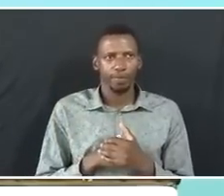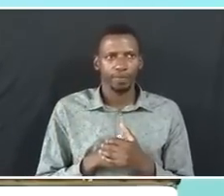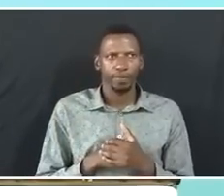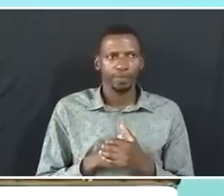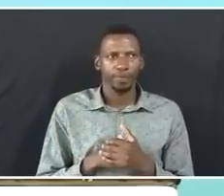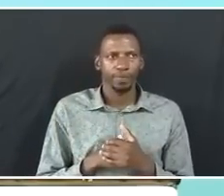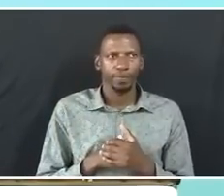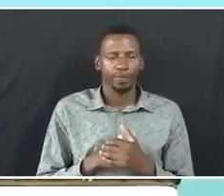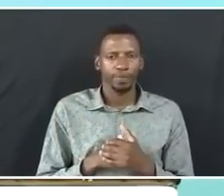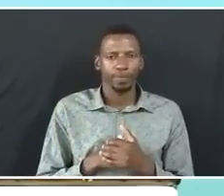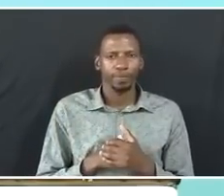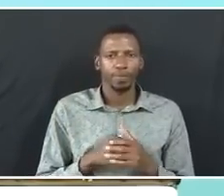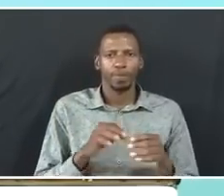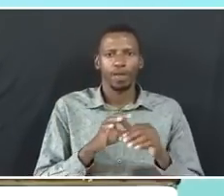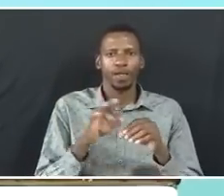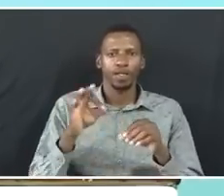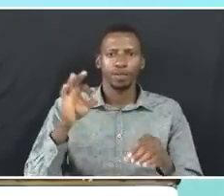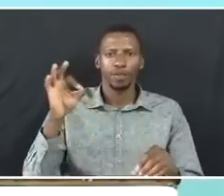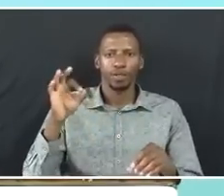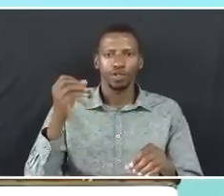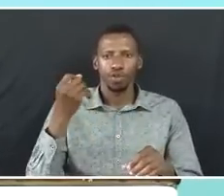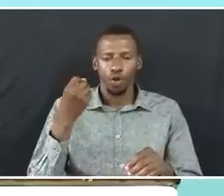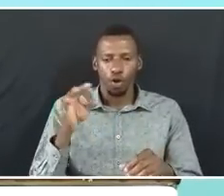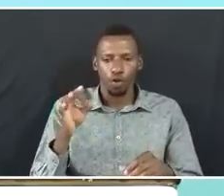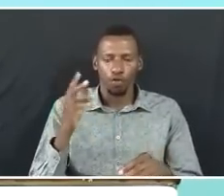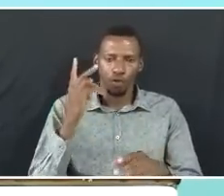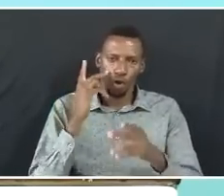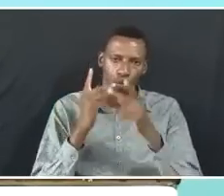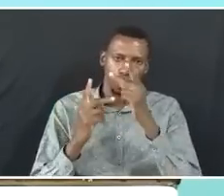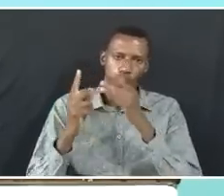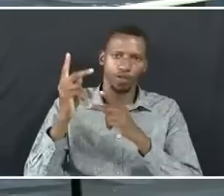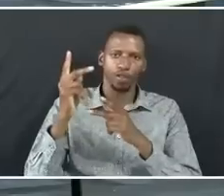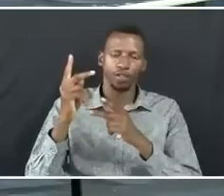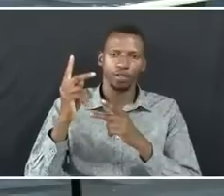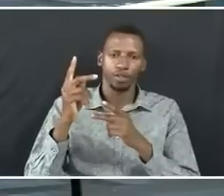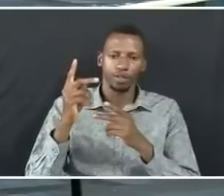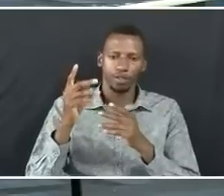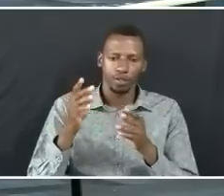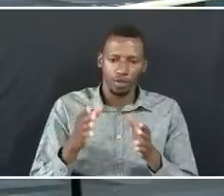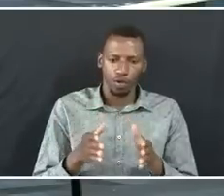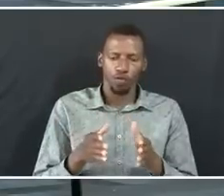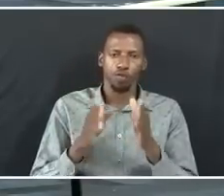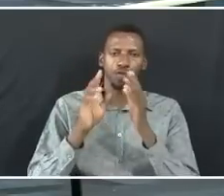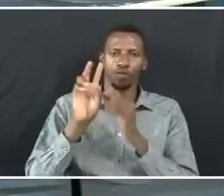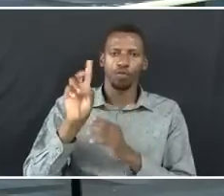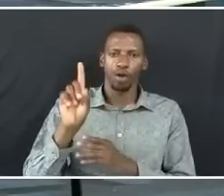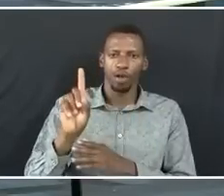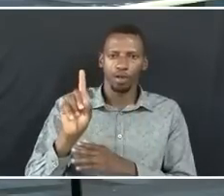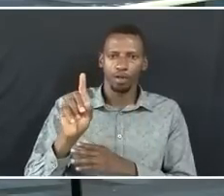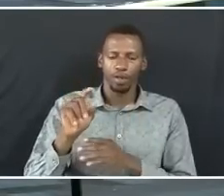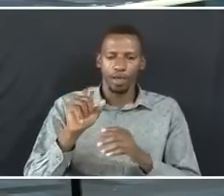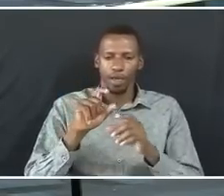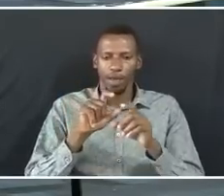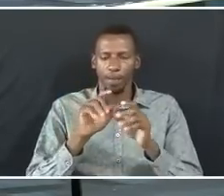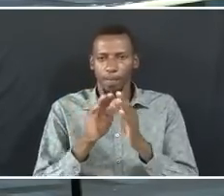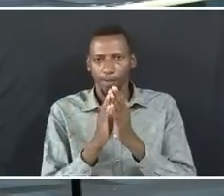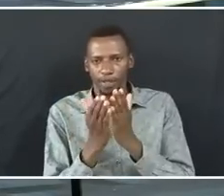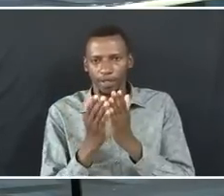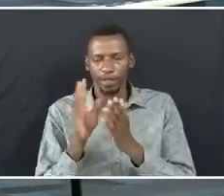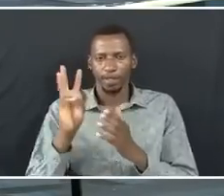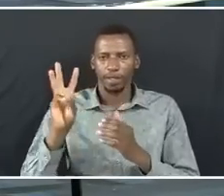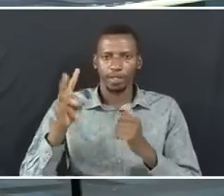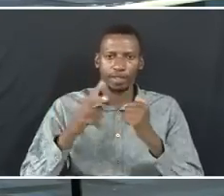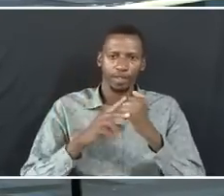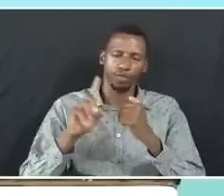The book is The Spirit of Prophecy, Volume 1. I'm reading page 379, paragraph 1.